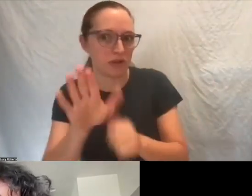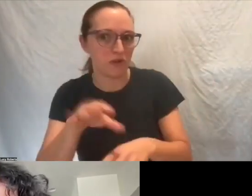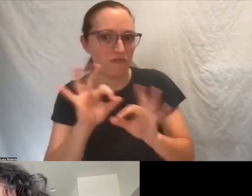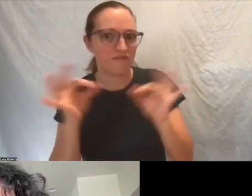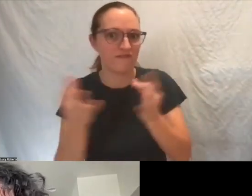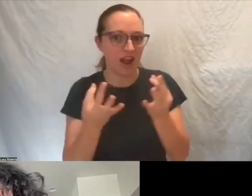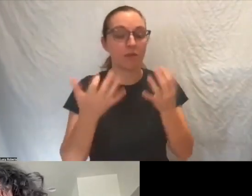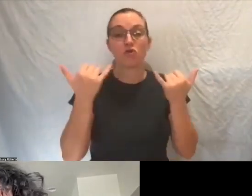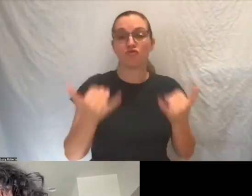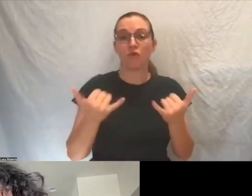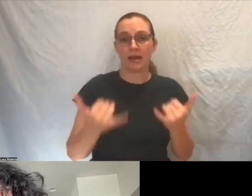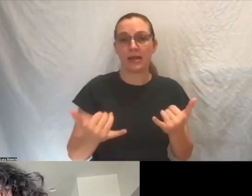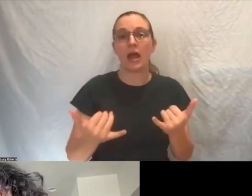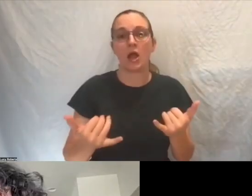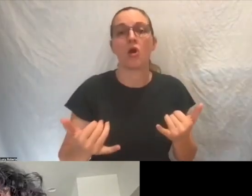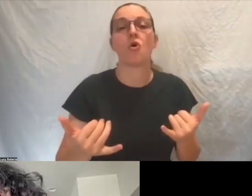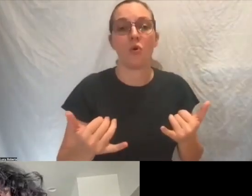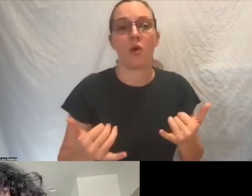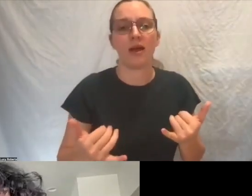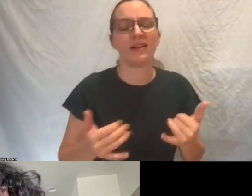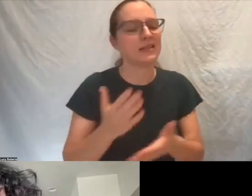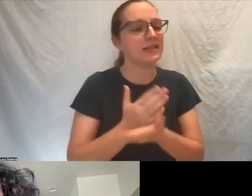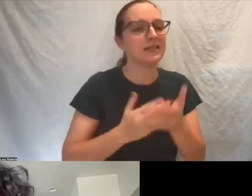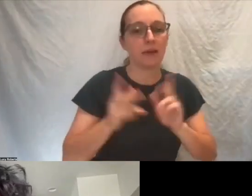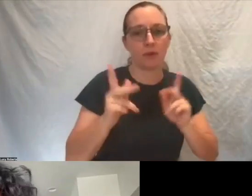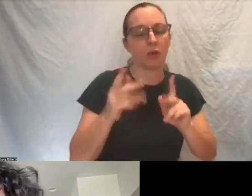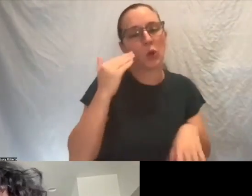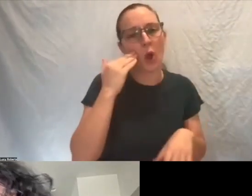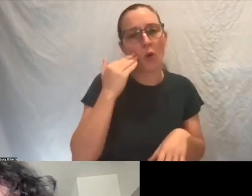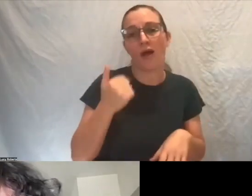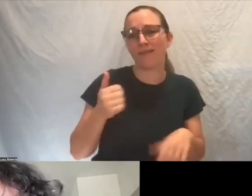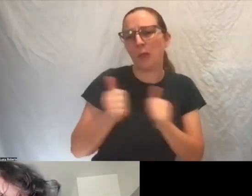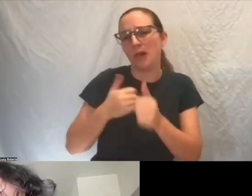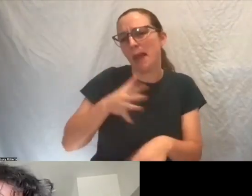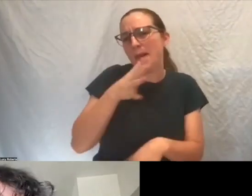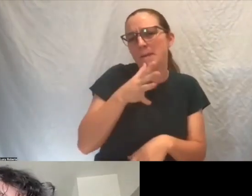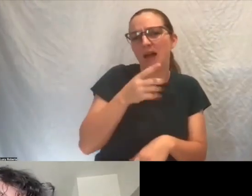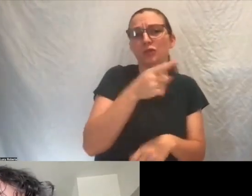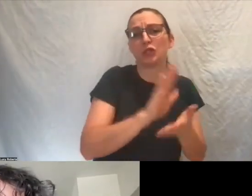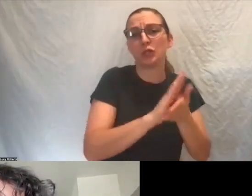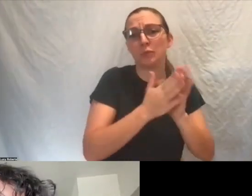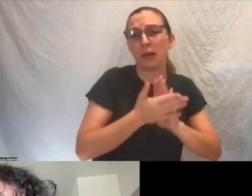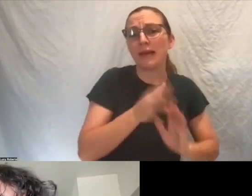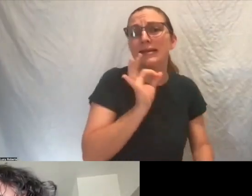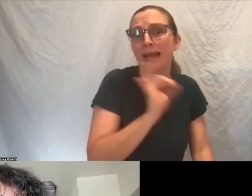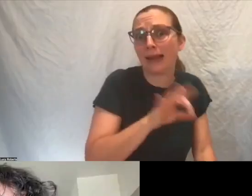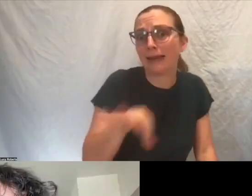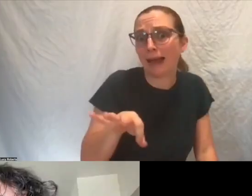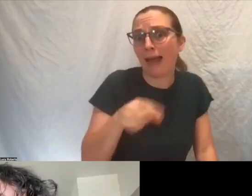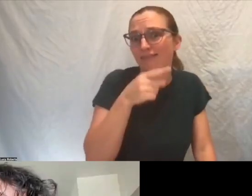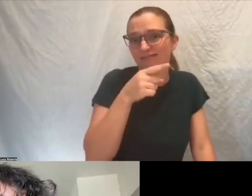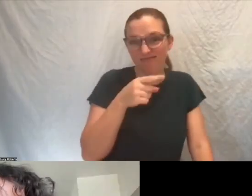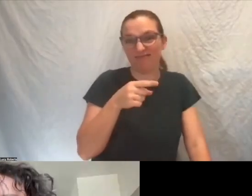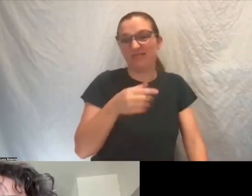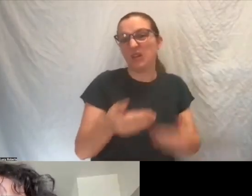Right now I'm up, and as people know, I'm up with Mama, who's turning 99 in March. Oh my gosh.